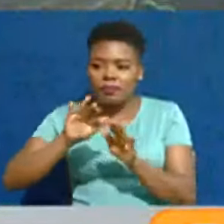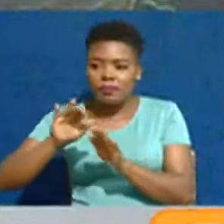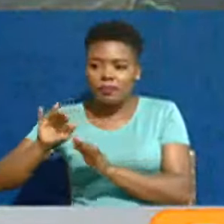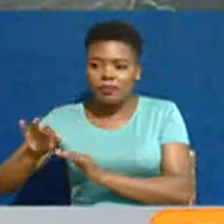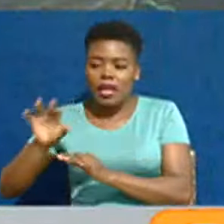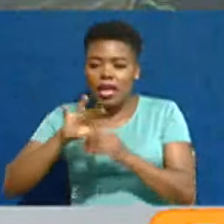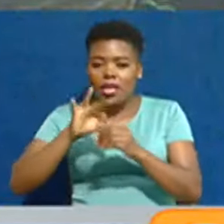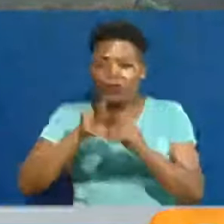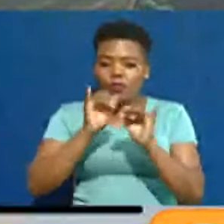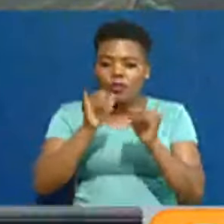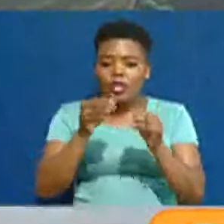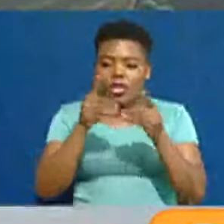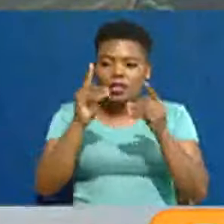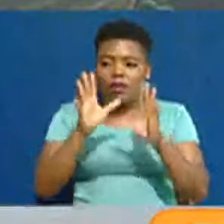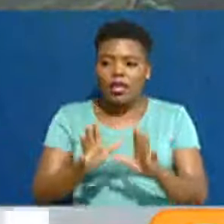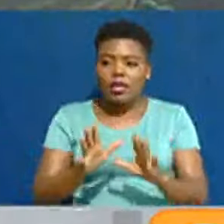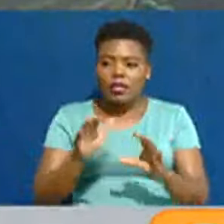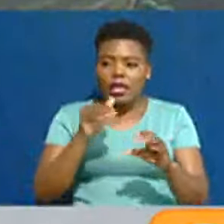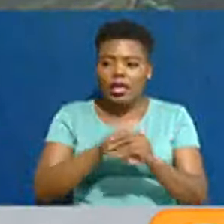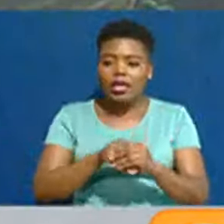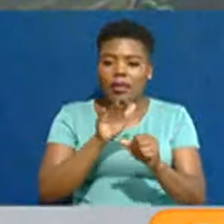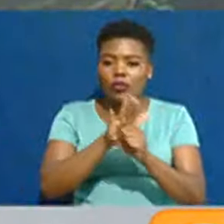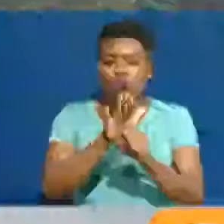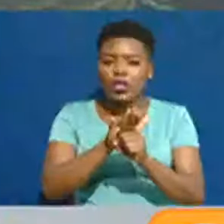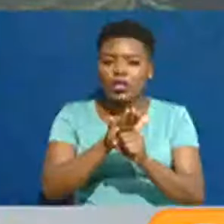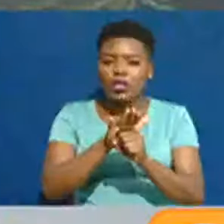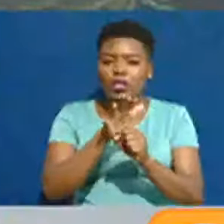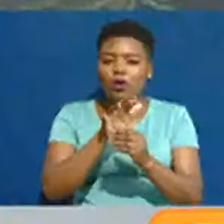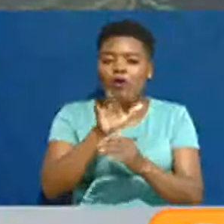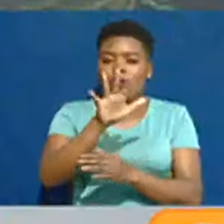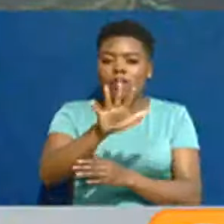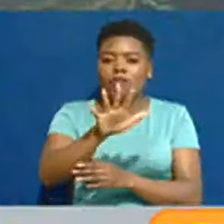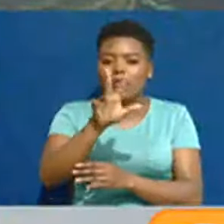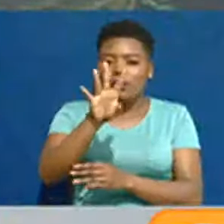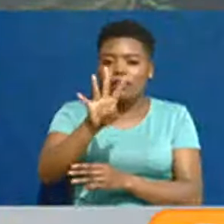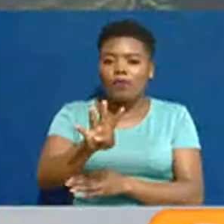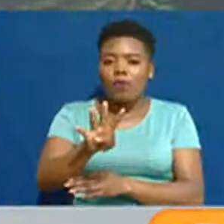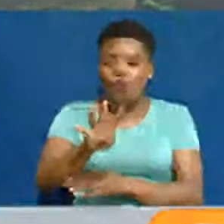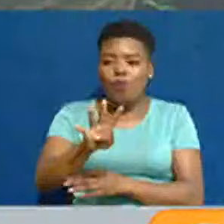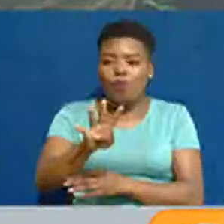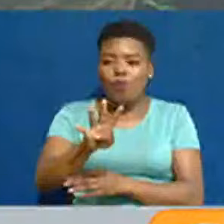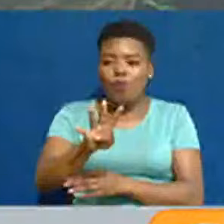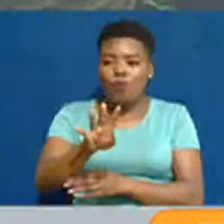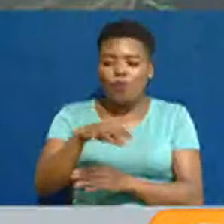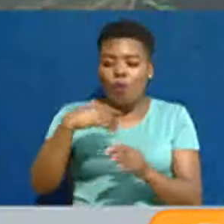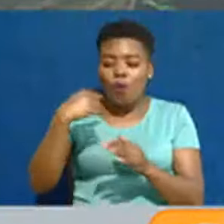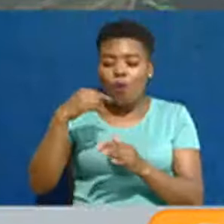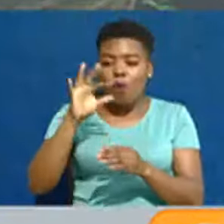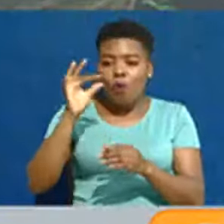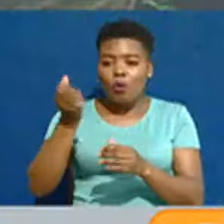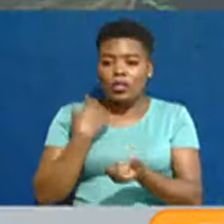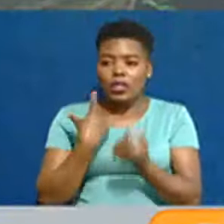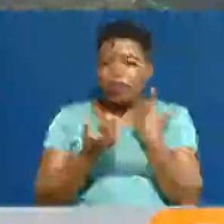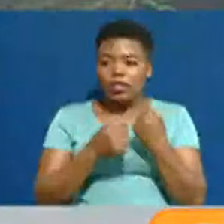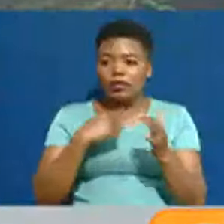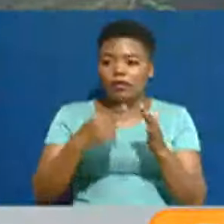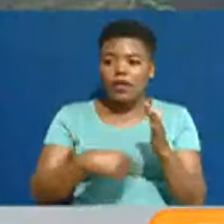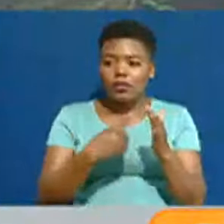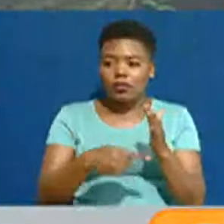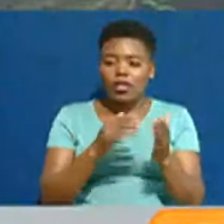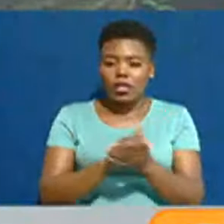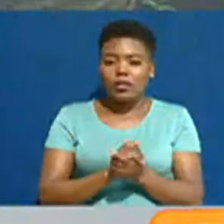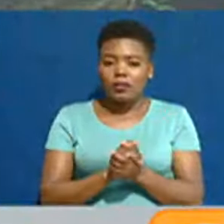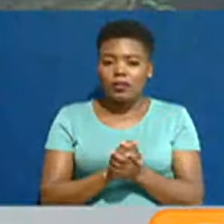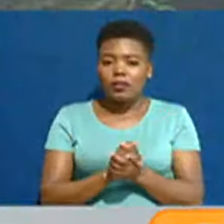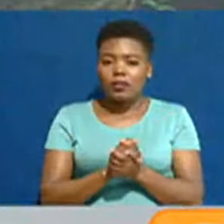elections for new directors in a majority of 54 smallholder tea factories under the Kenya Tea Development Authority have